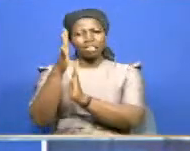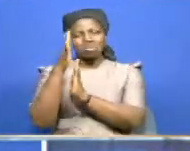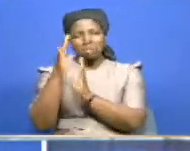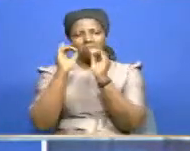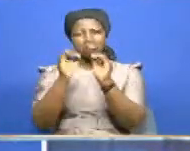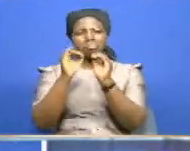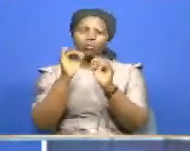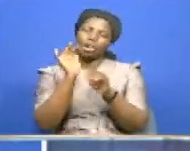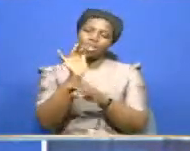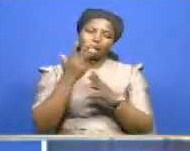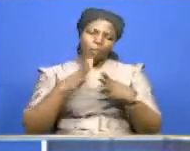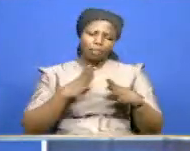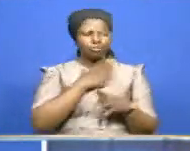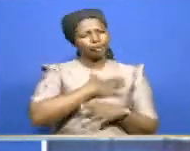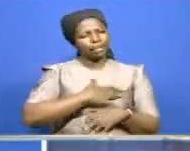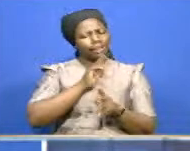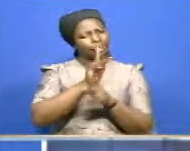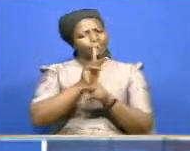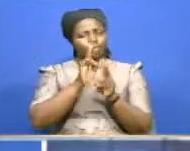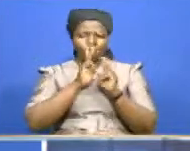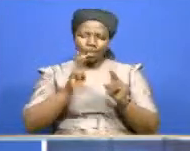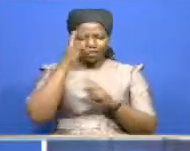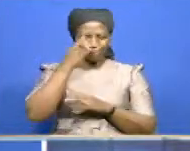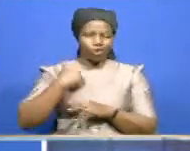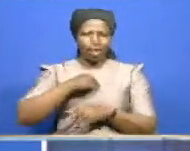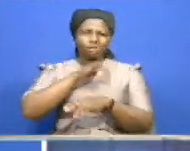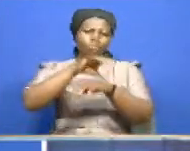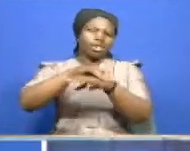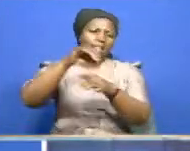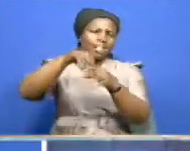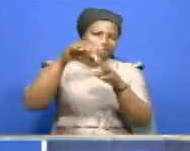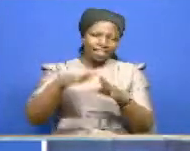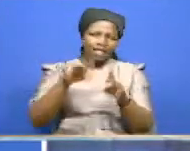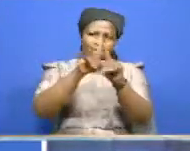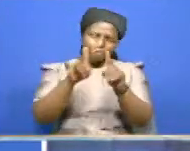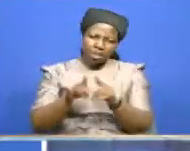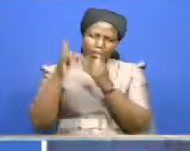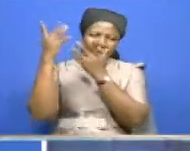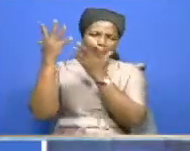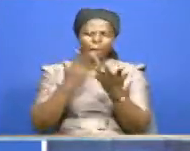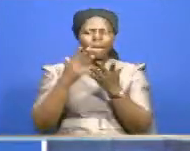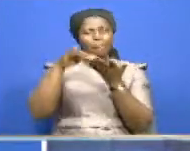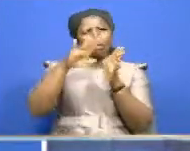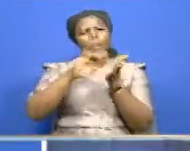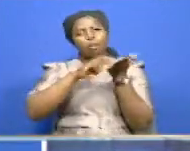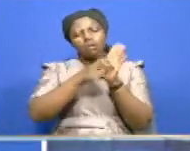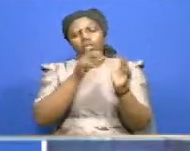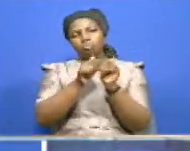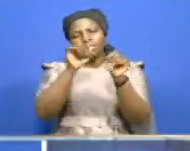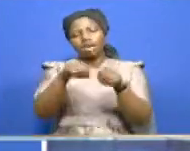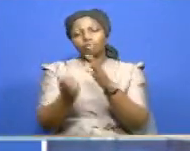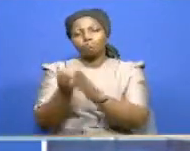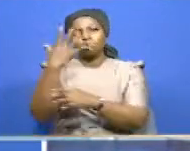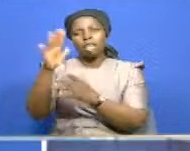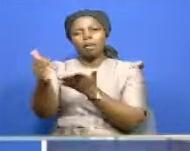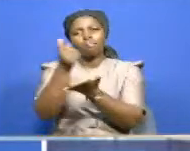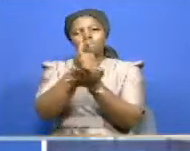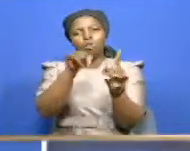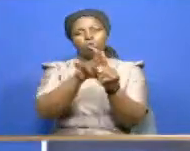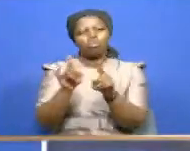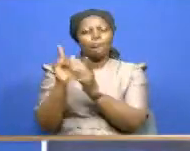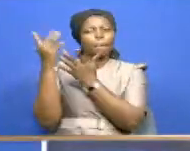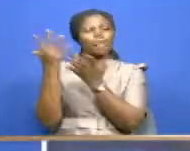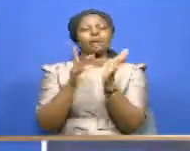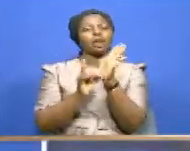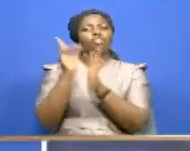waeke usalama ndio to attract investors, to attract projects ambayo inaweza create employment na pia ilete maendeleo katika sehemu